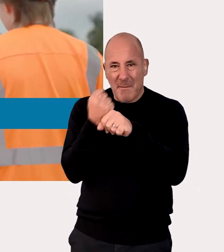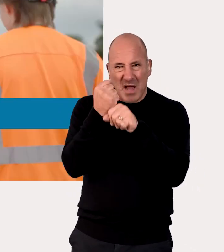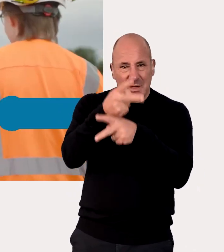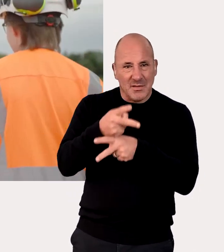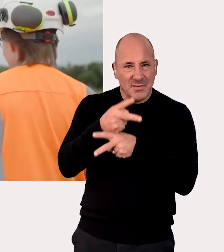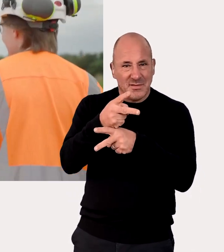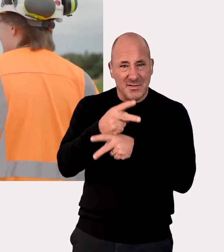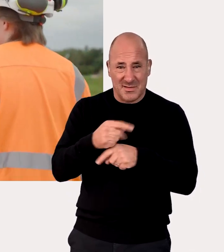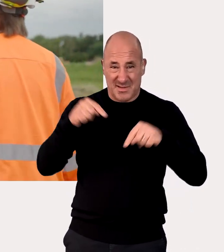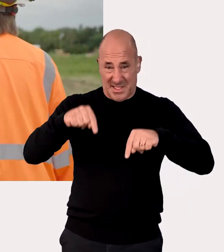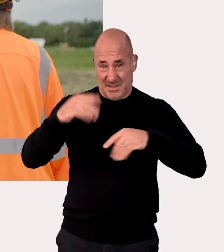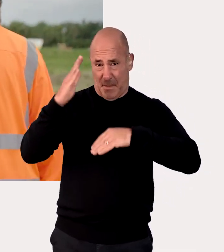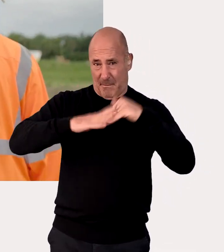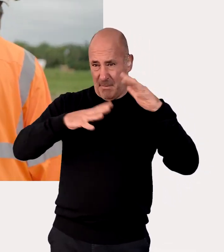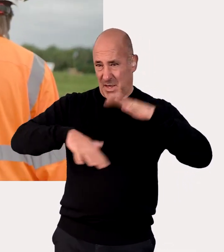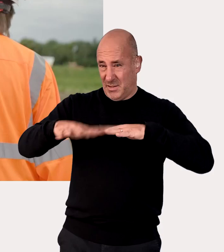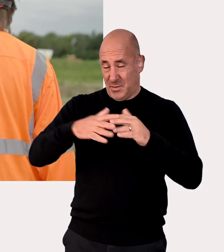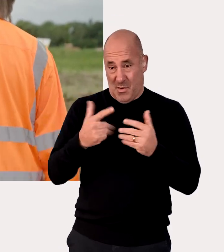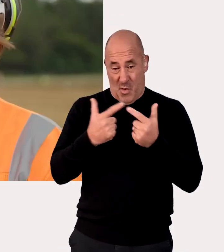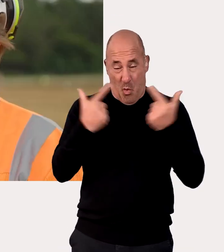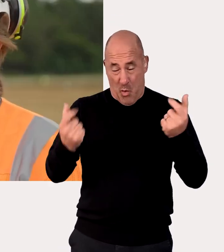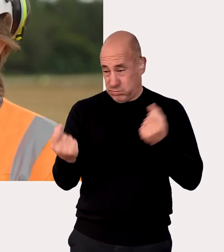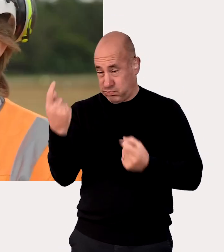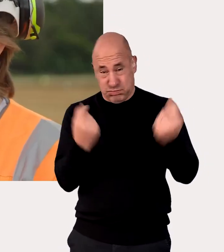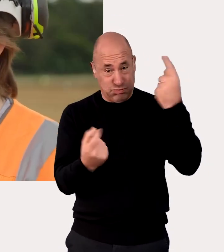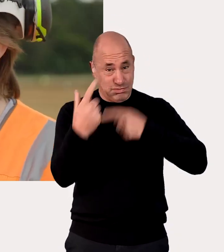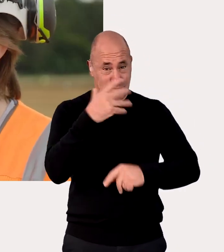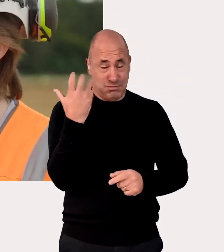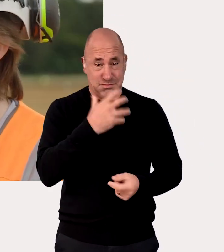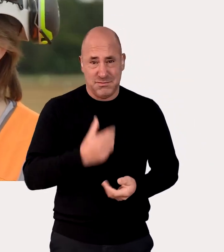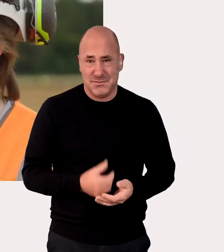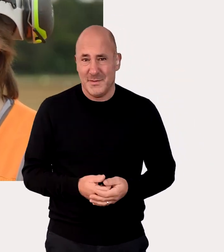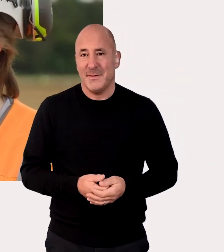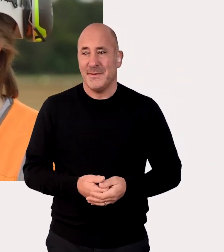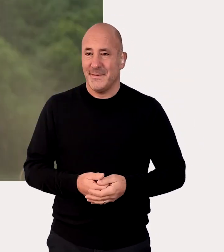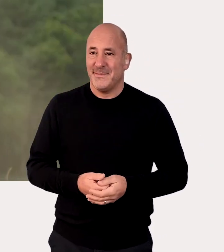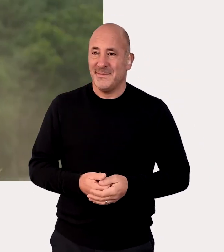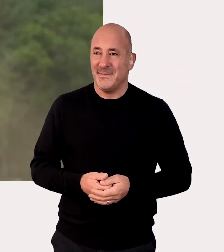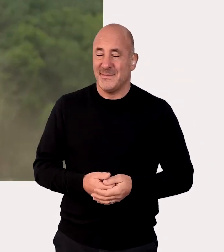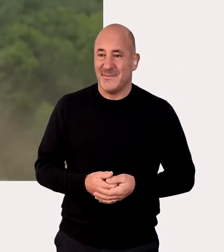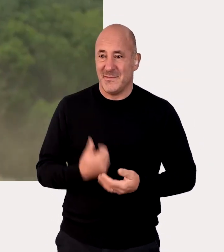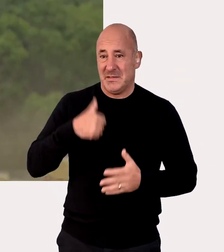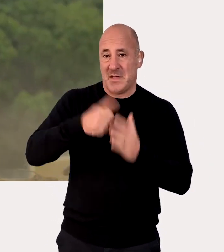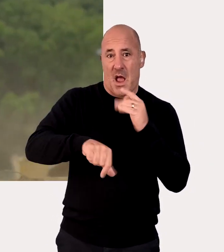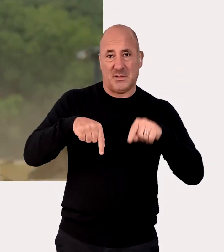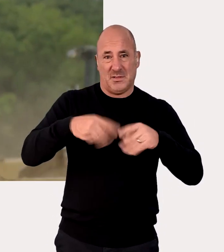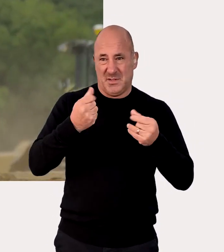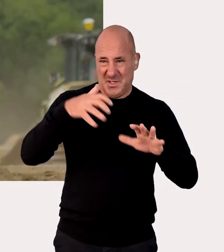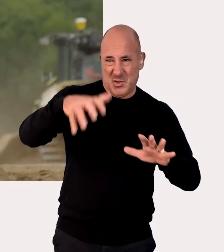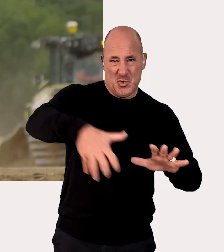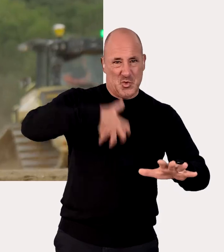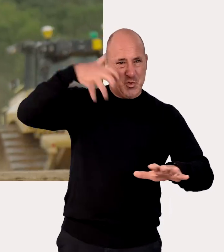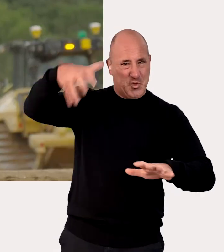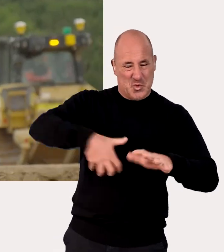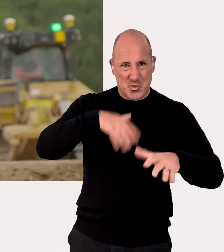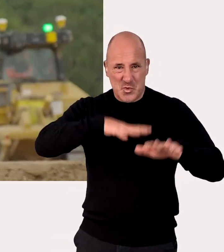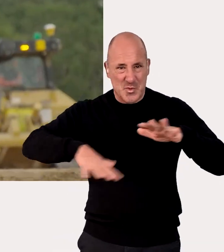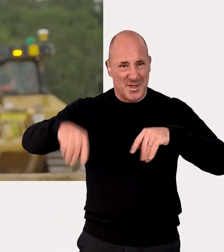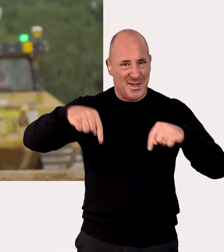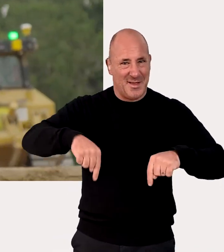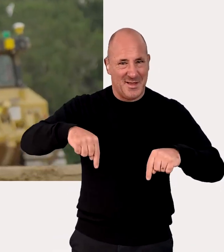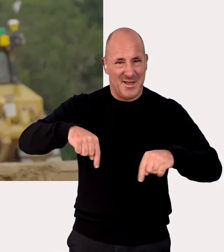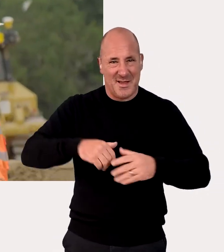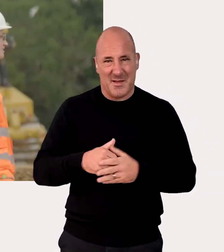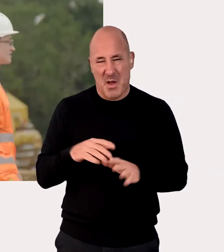maintenance. This is the Sizewell C build and there's so much going on. Already we've started earthworks